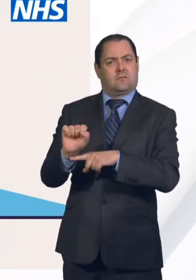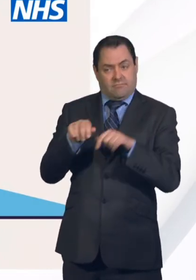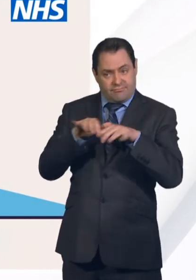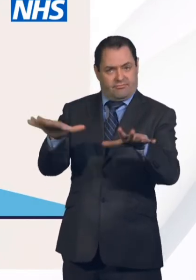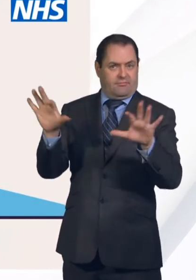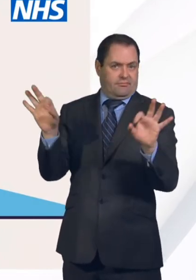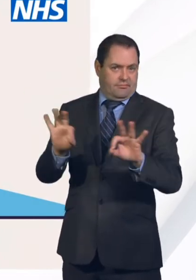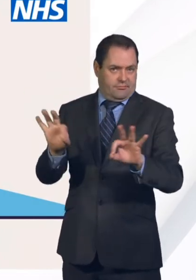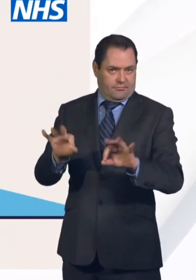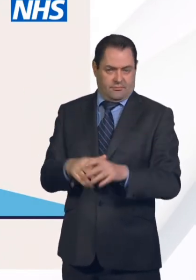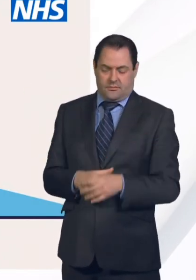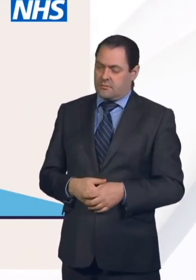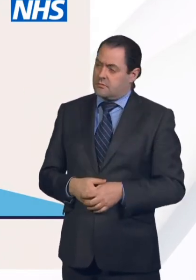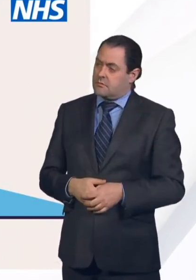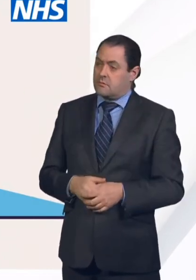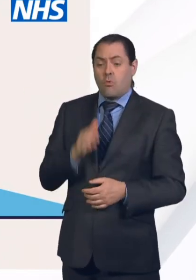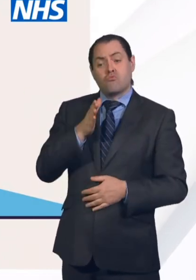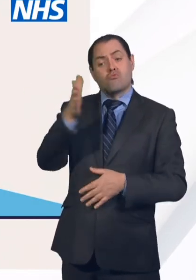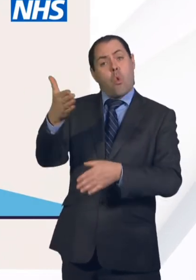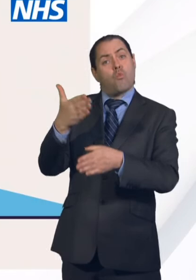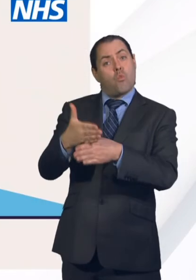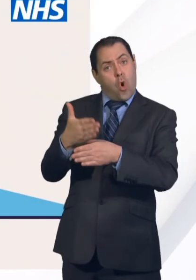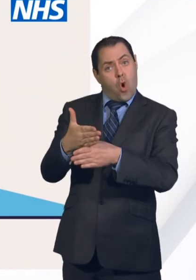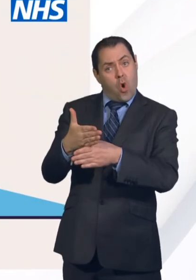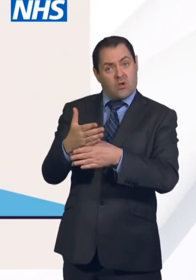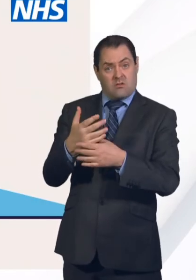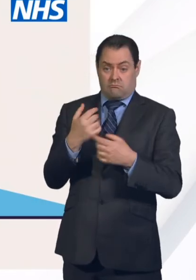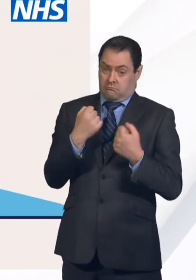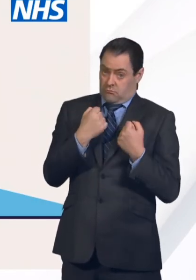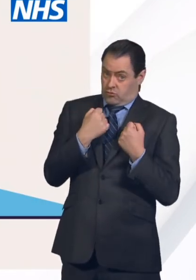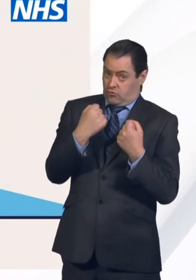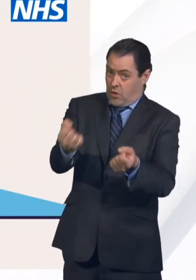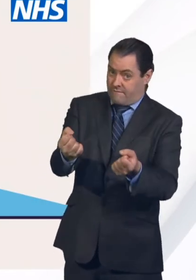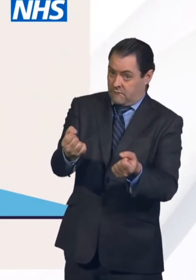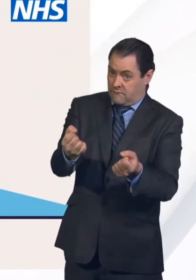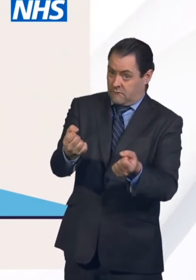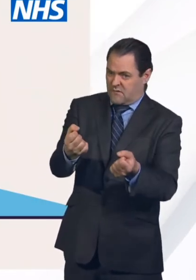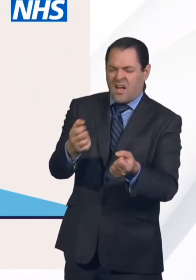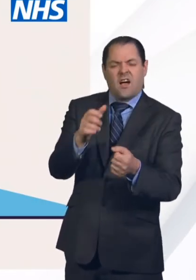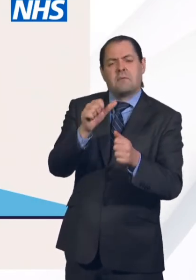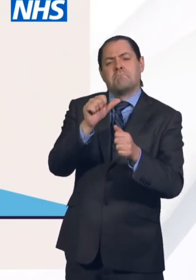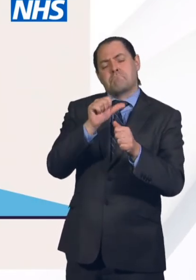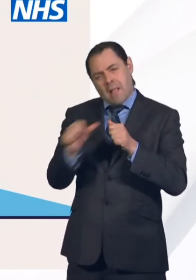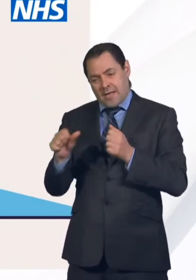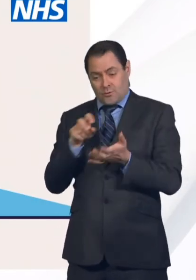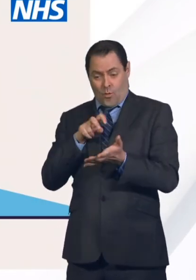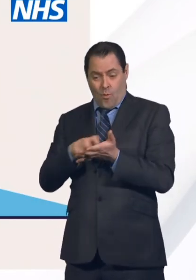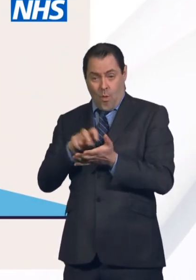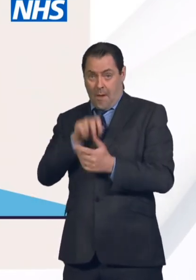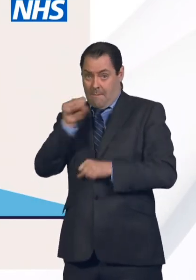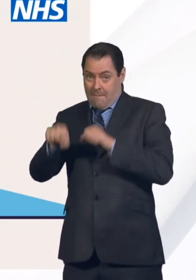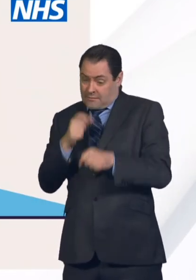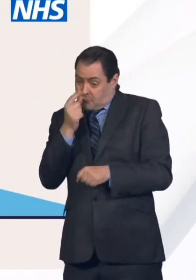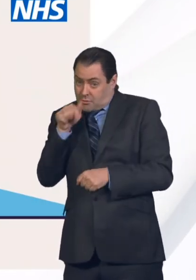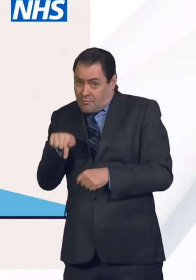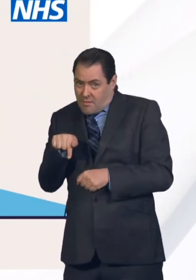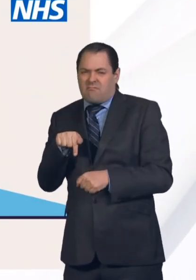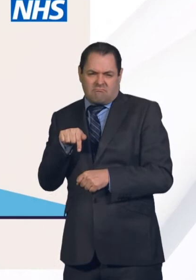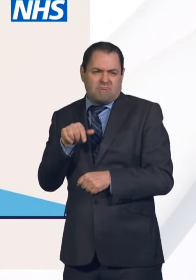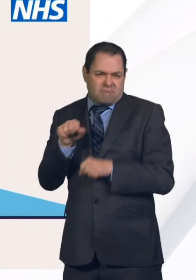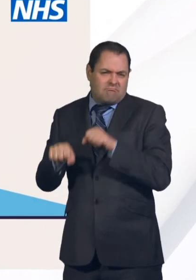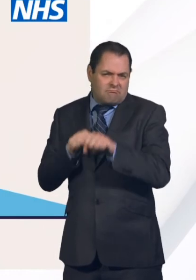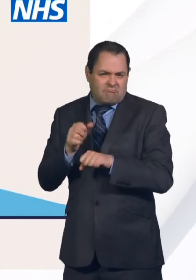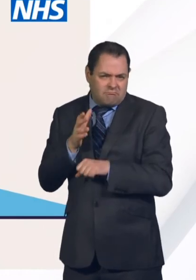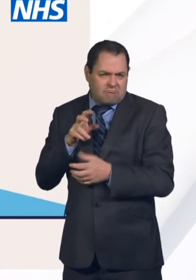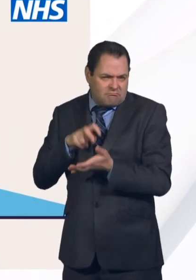work, if possible, do so by car, or even better, by walking or bicycle. But